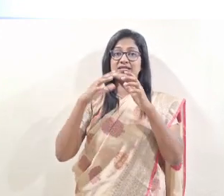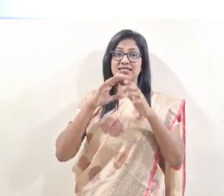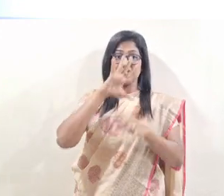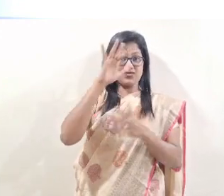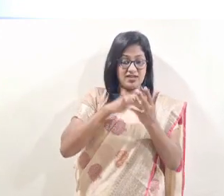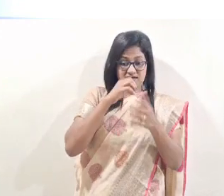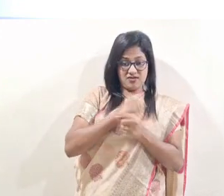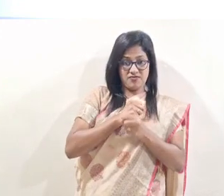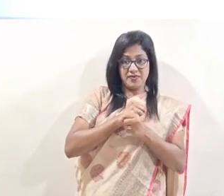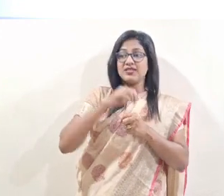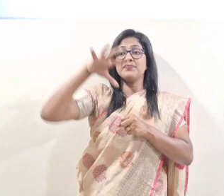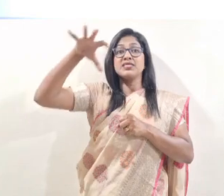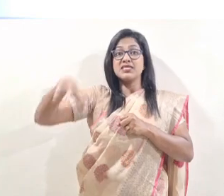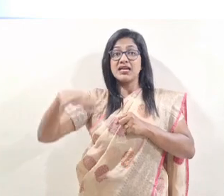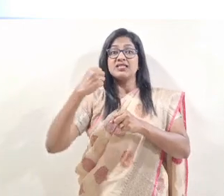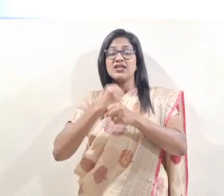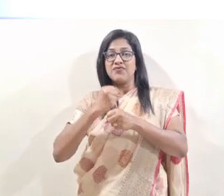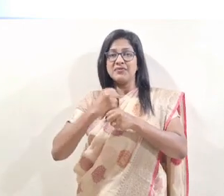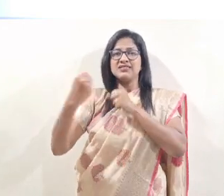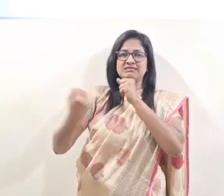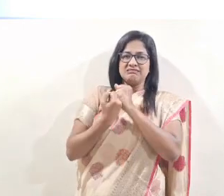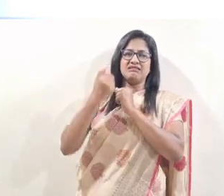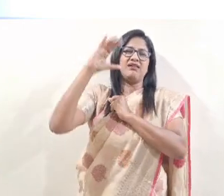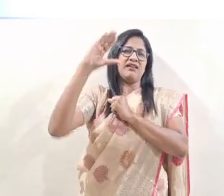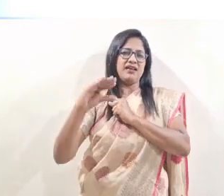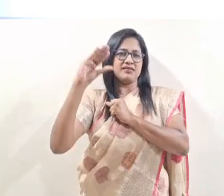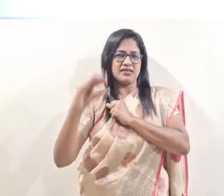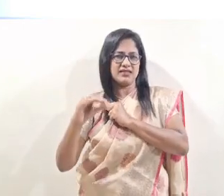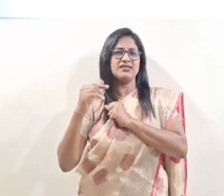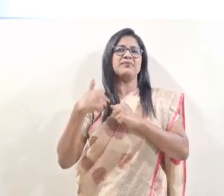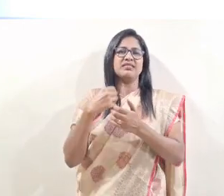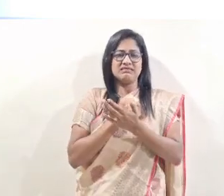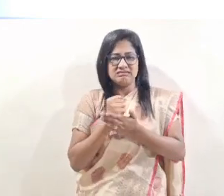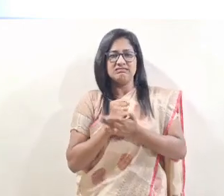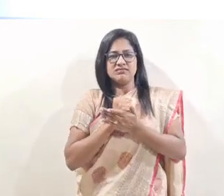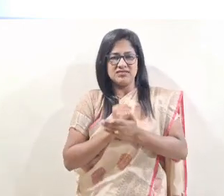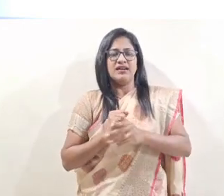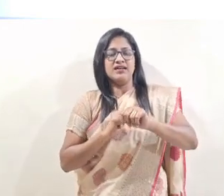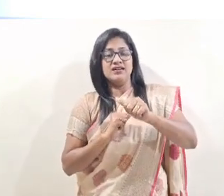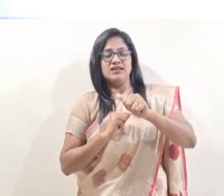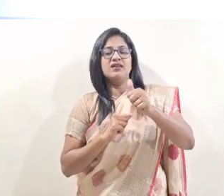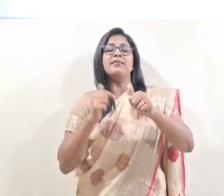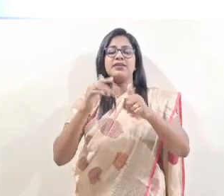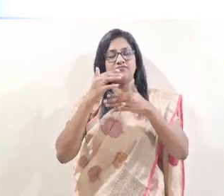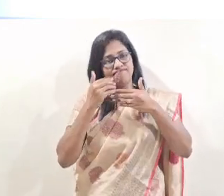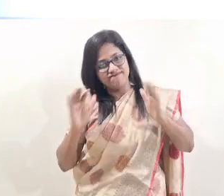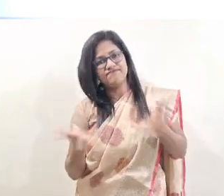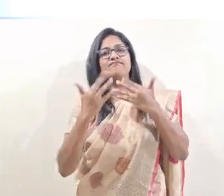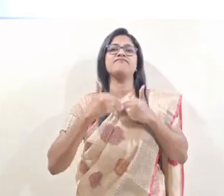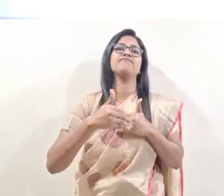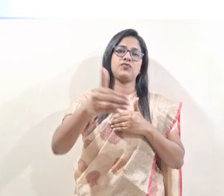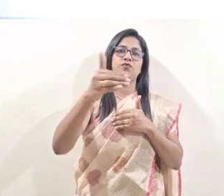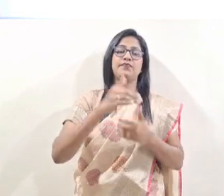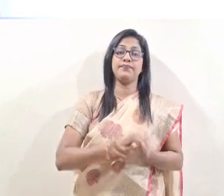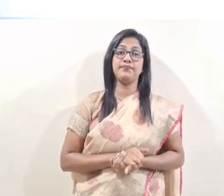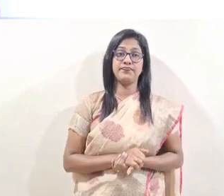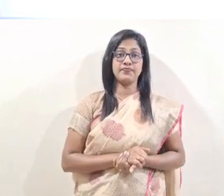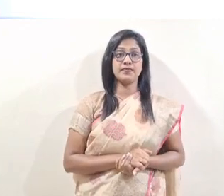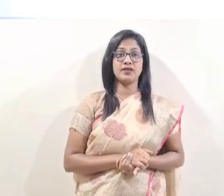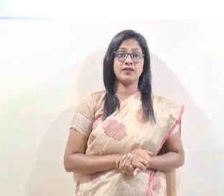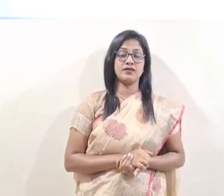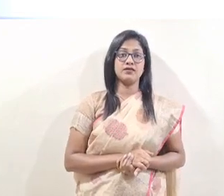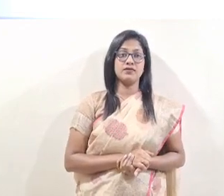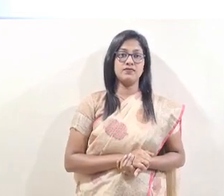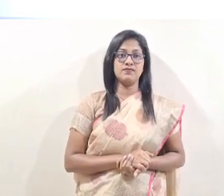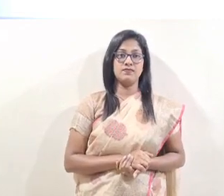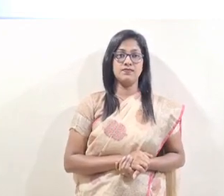lacking. But somehow we are able to pull it through, and we are going ahead and doing it. I will just go ahead with